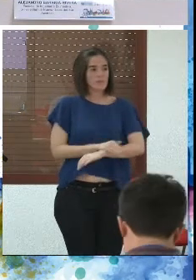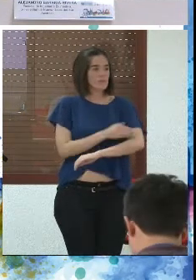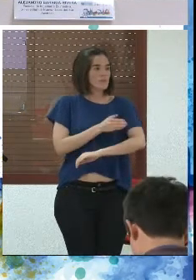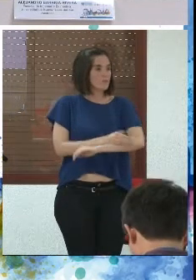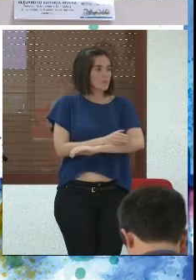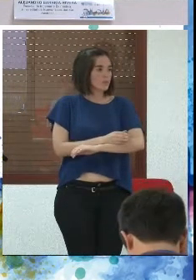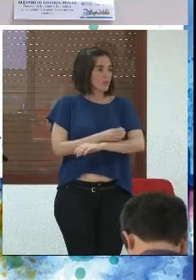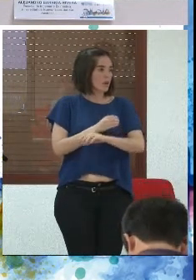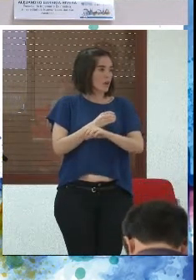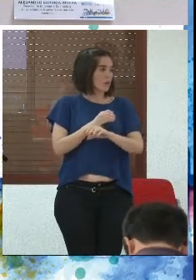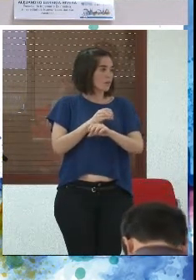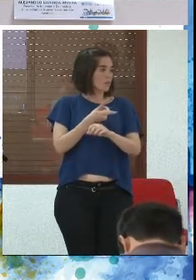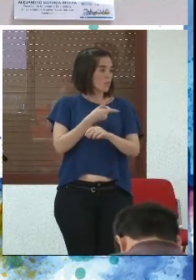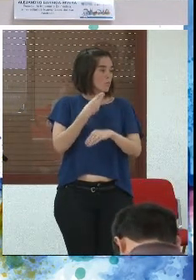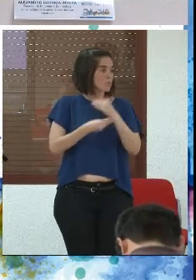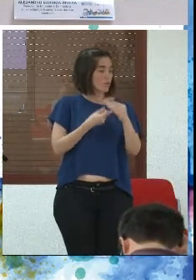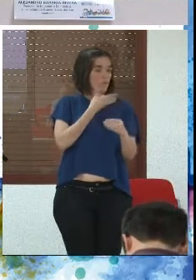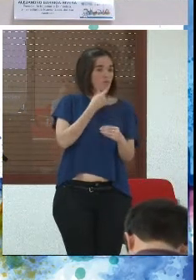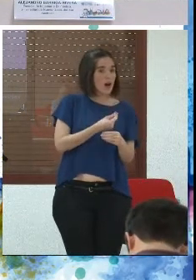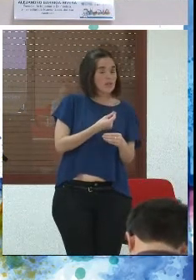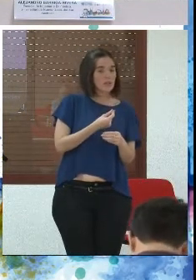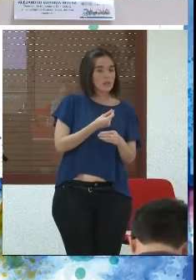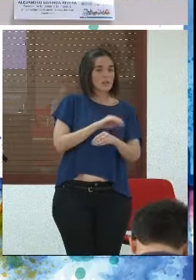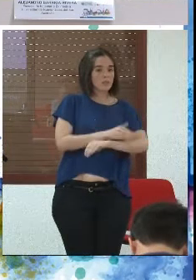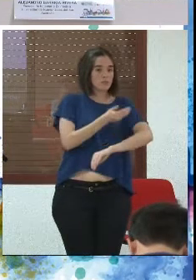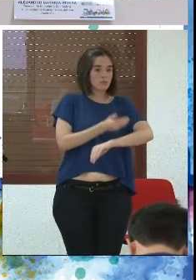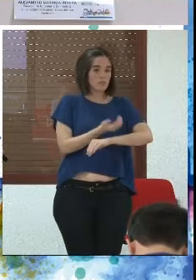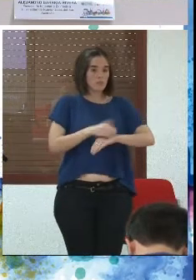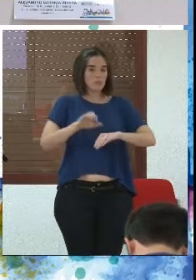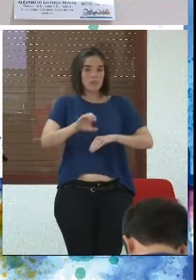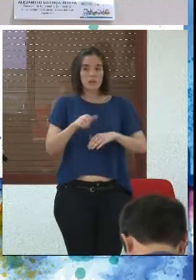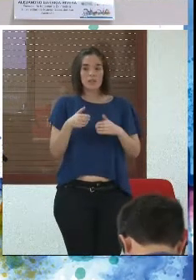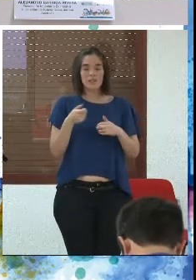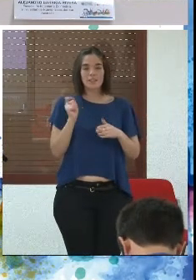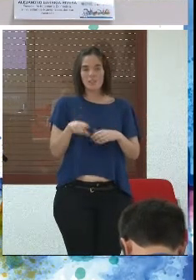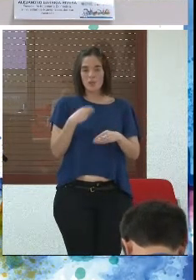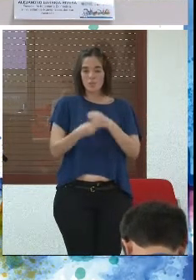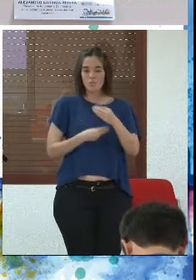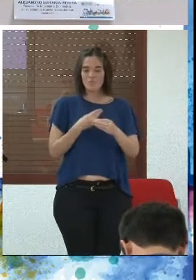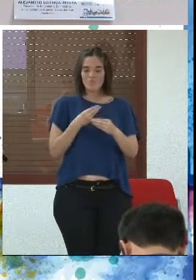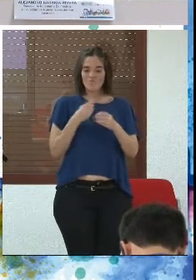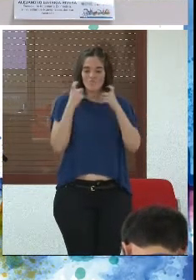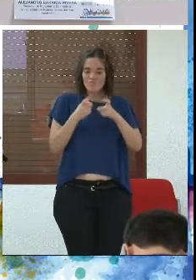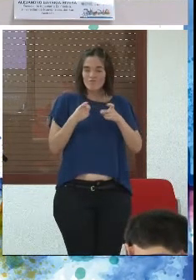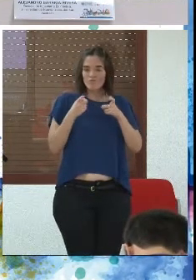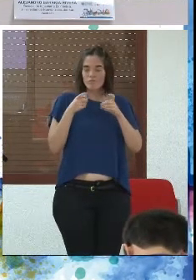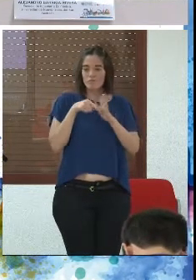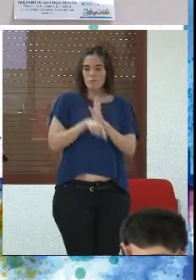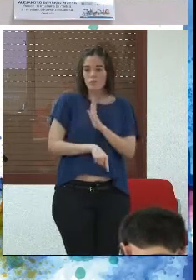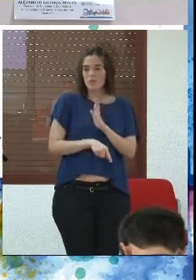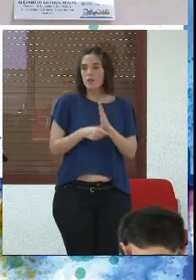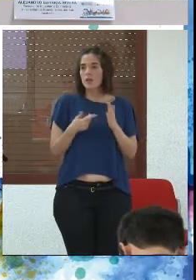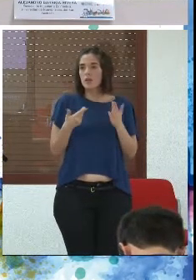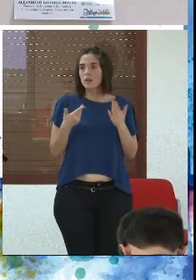him. It has to be easy to use, and it requires a very